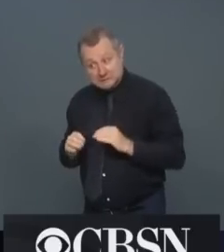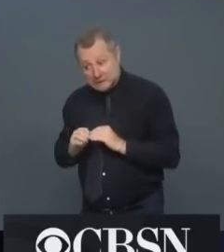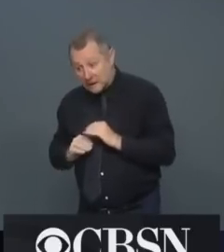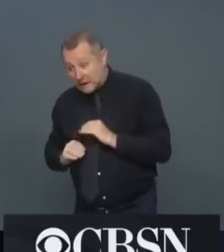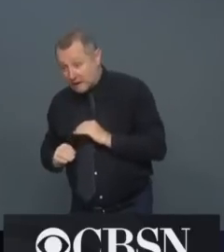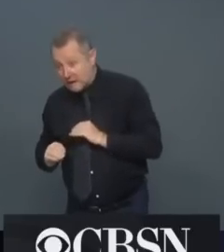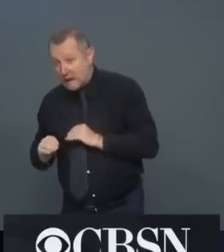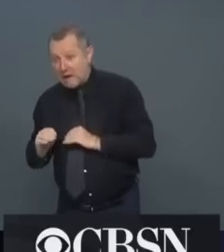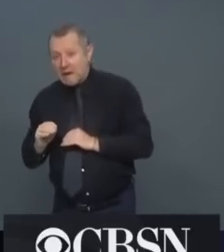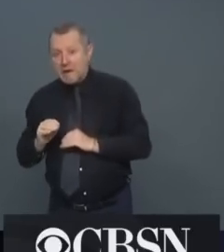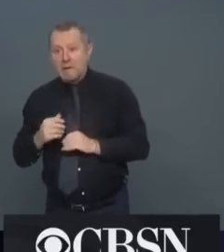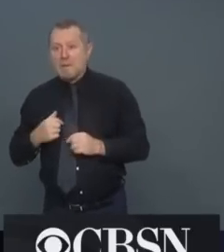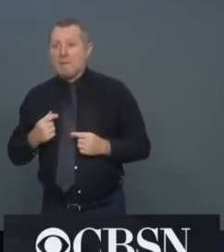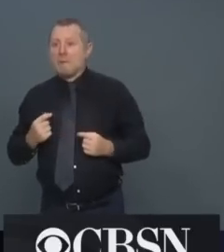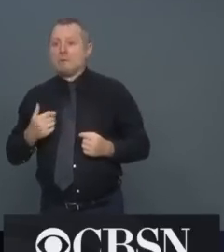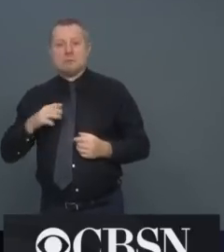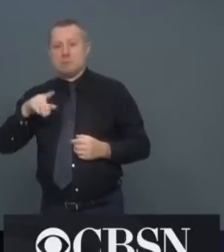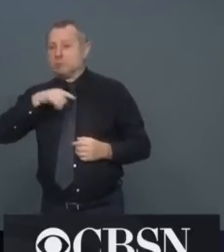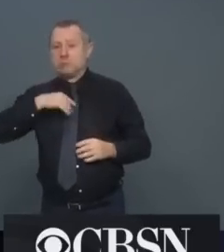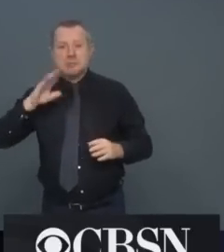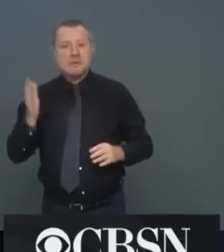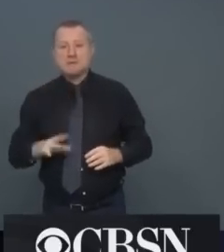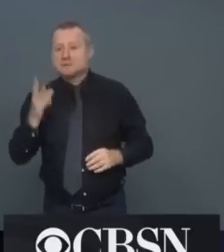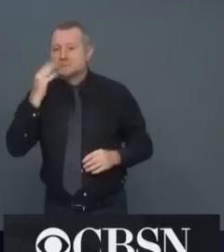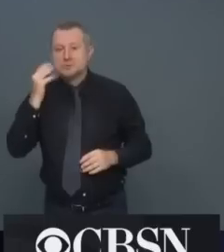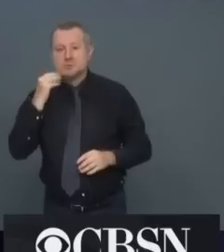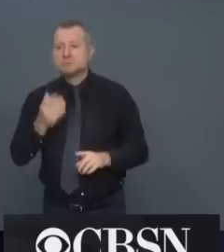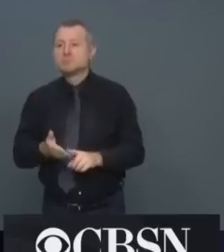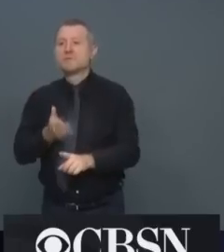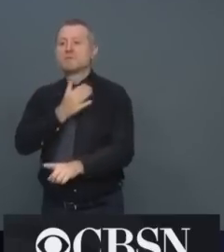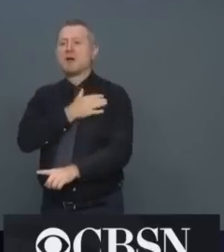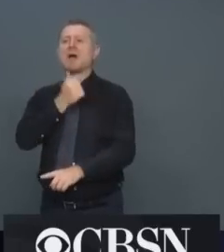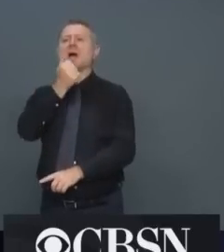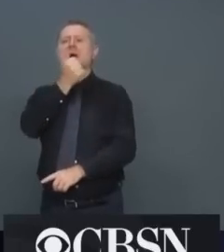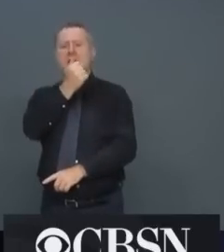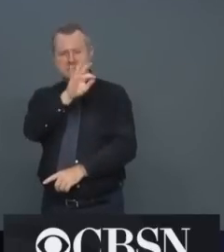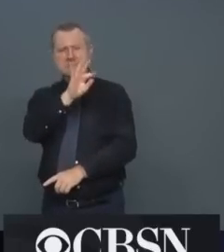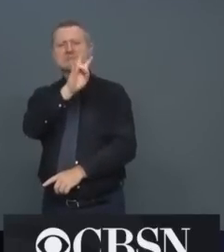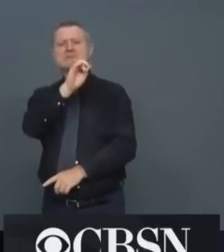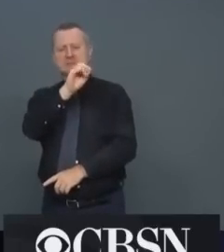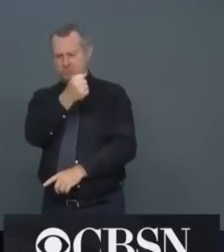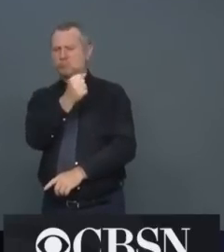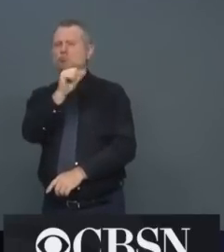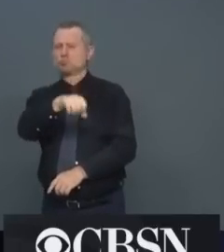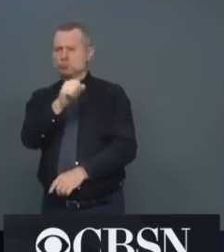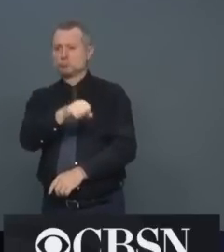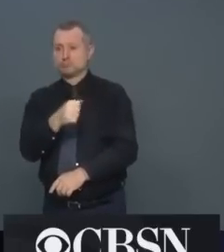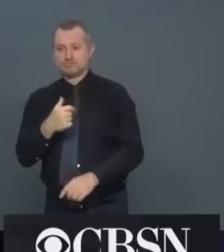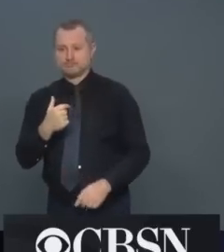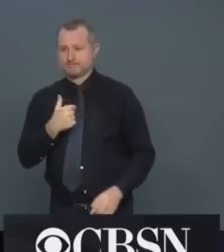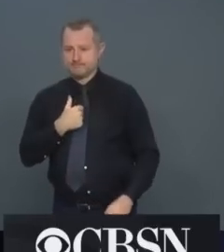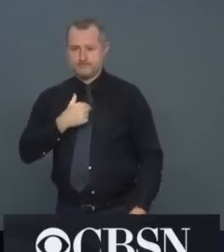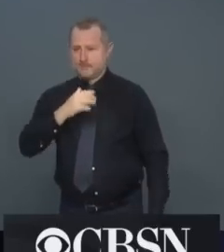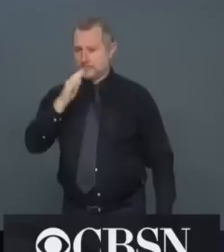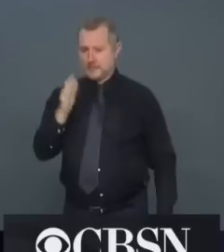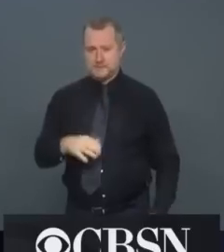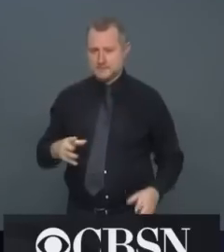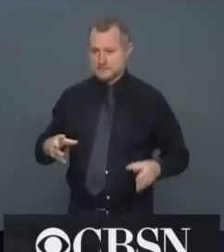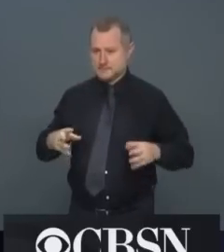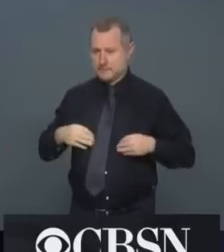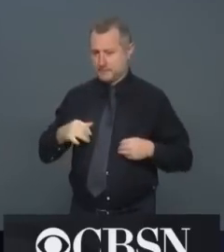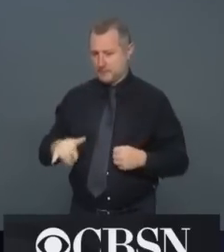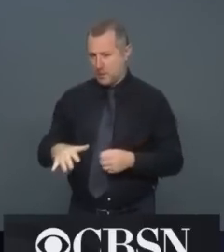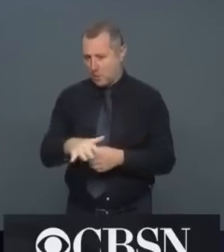the 70s with the fiscal crisis. I would never agree to a locality's borrowing